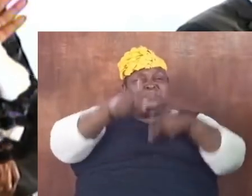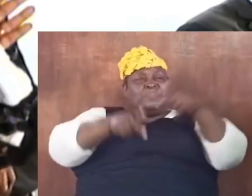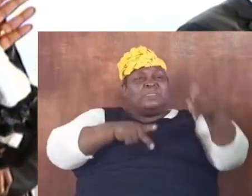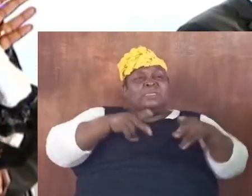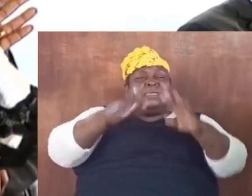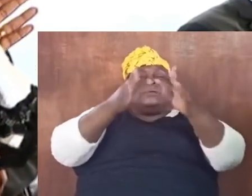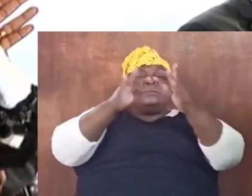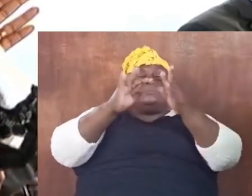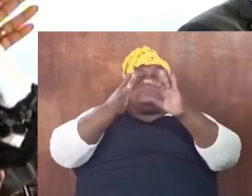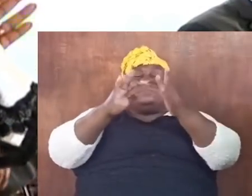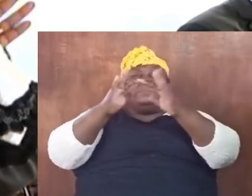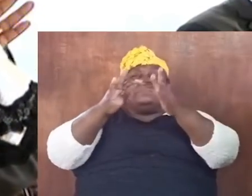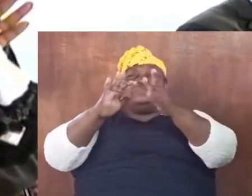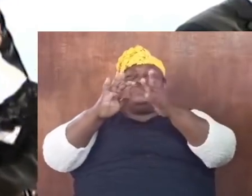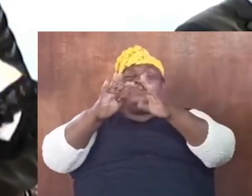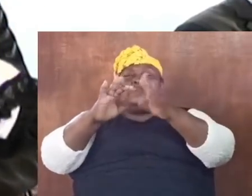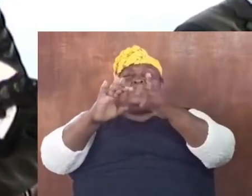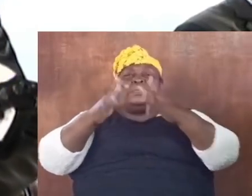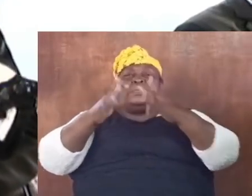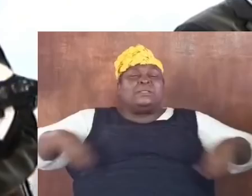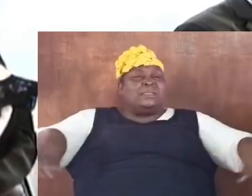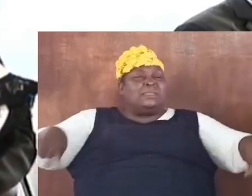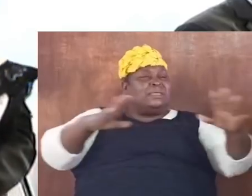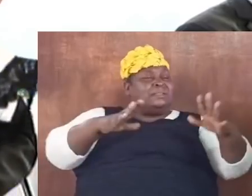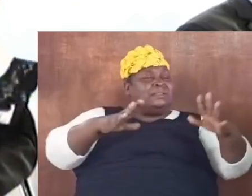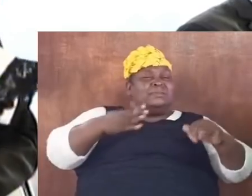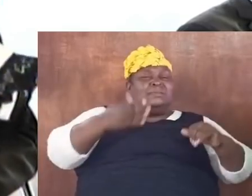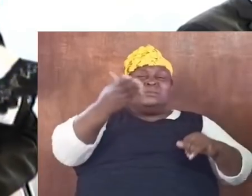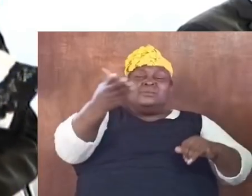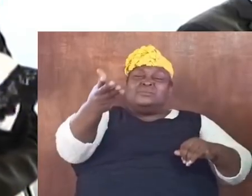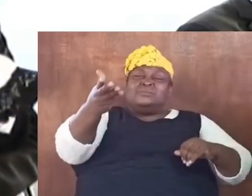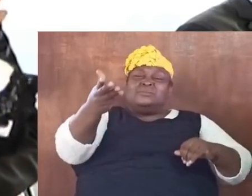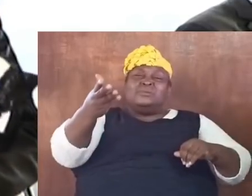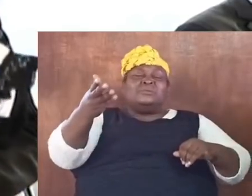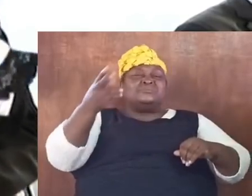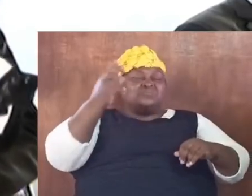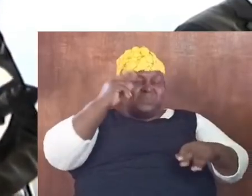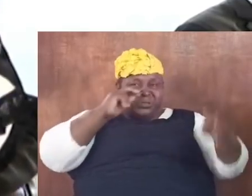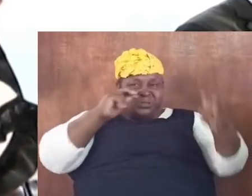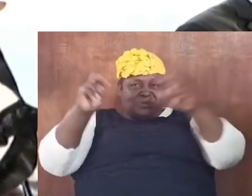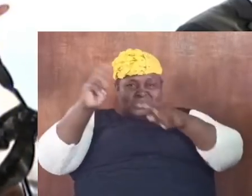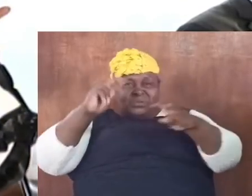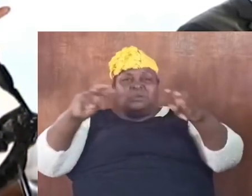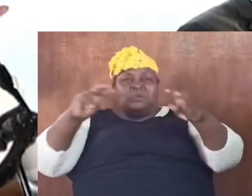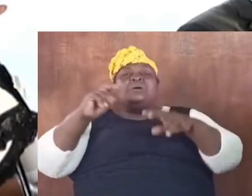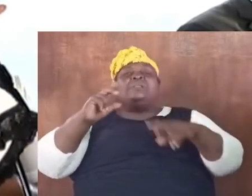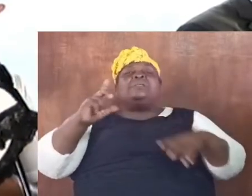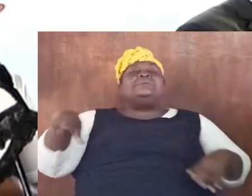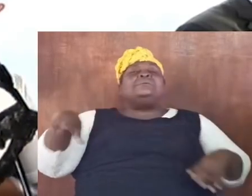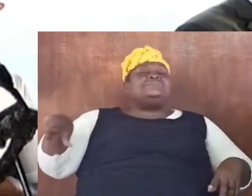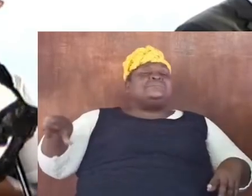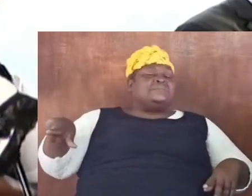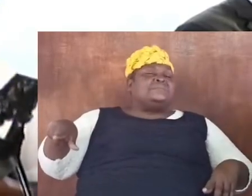media land, those that will catch up later on live stream,